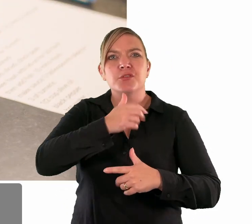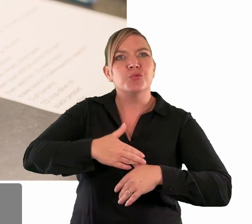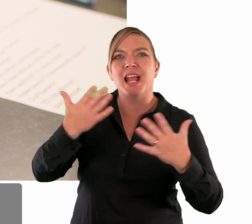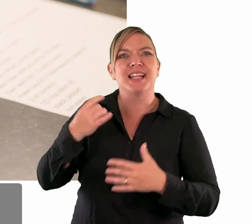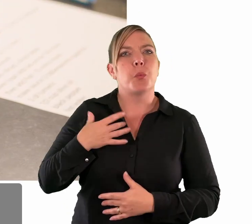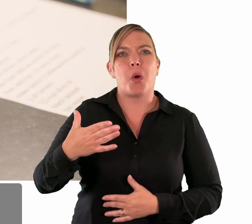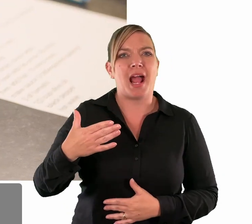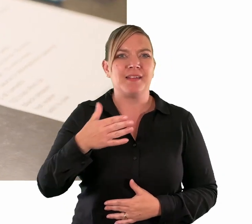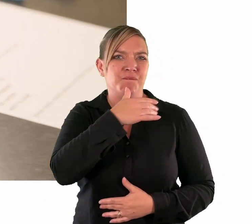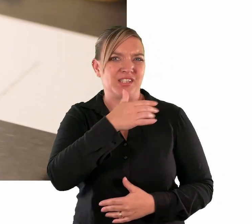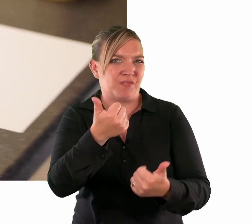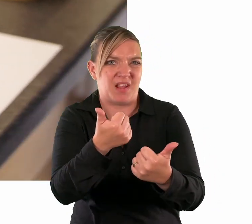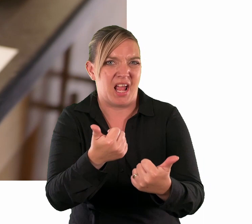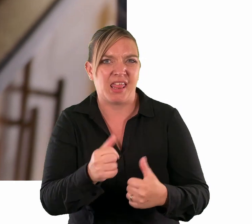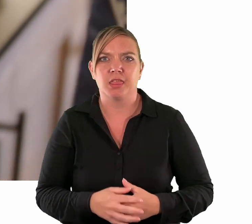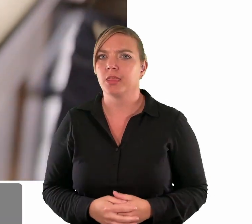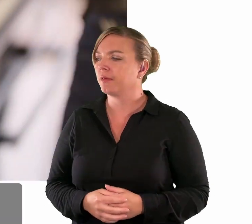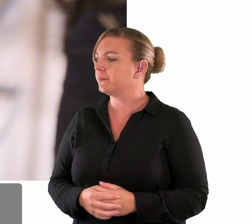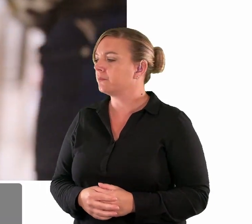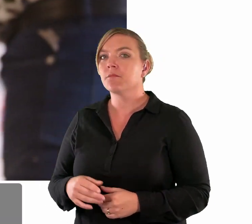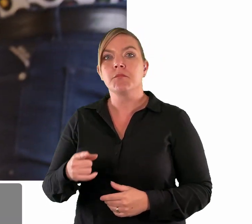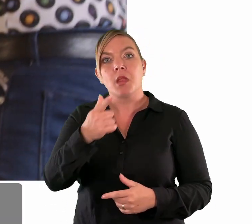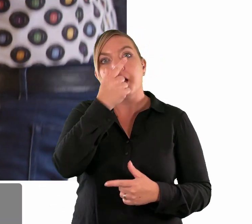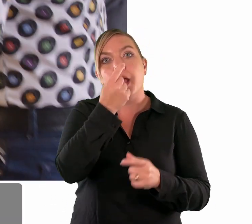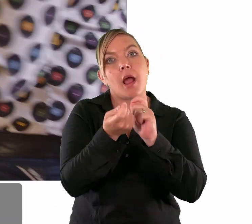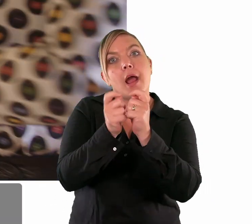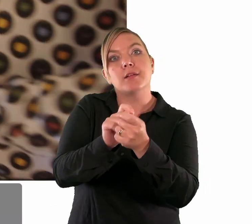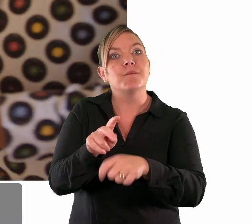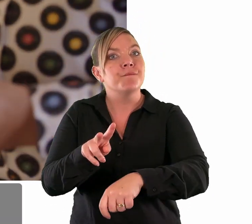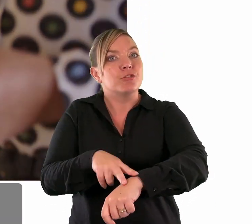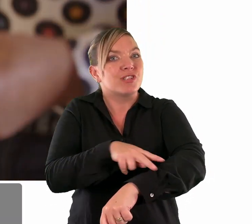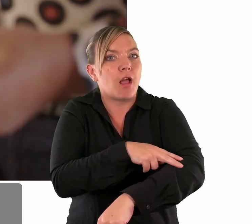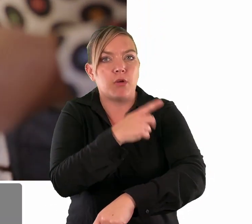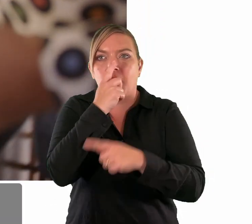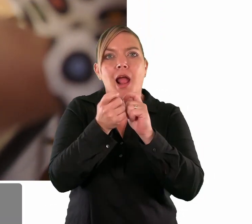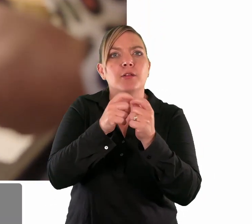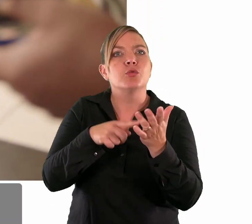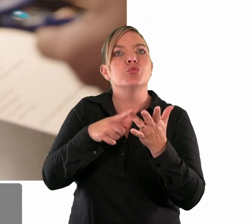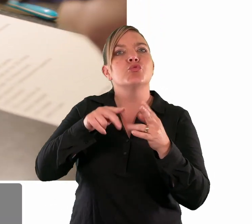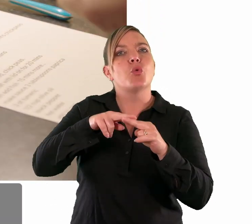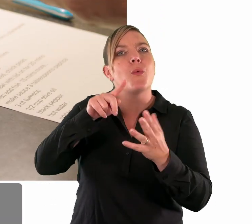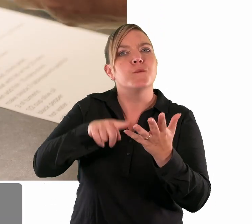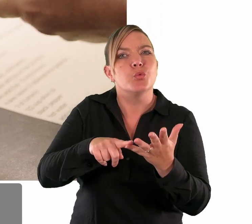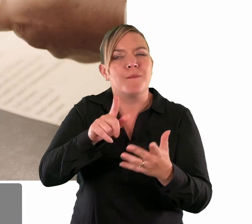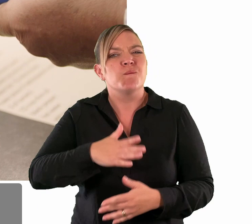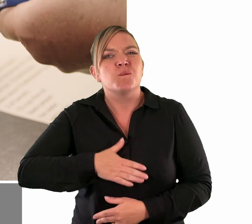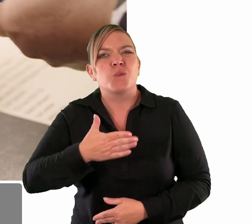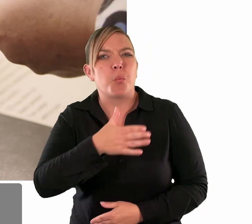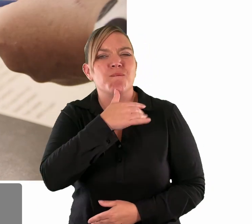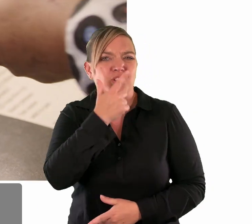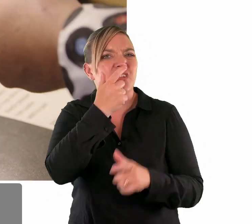fish. any white fish. I'm just going to You can also use vegetarian option if you have